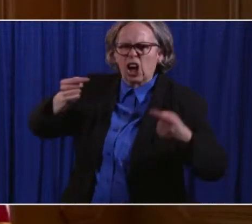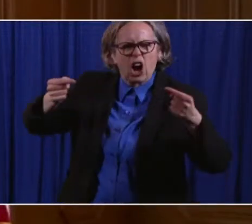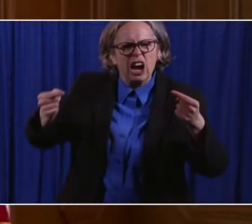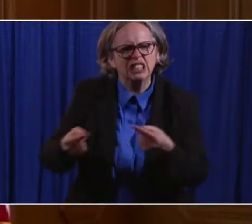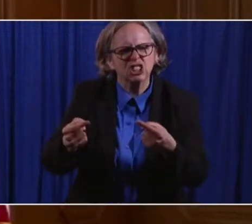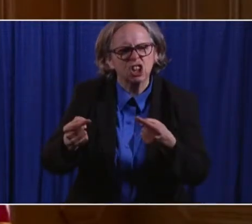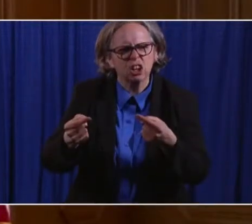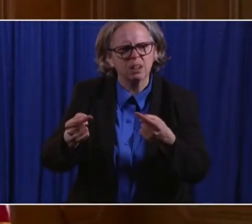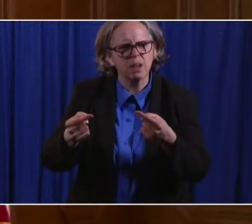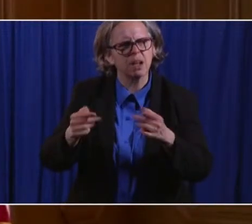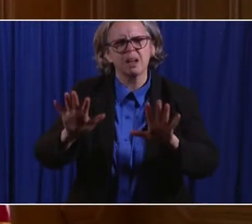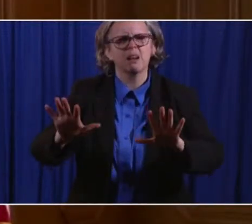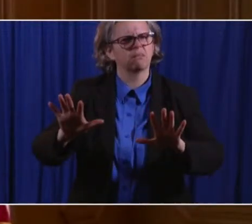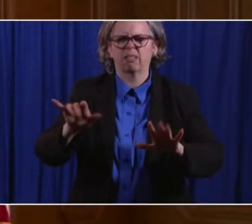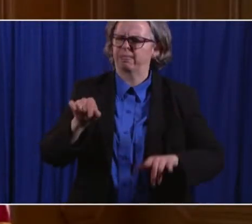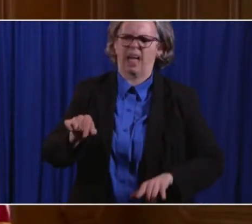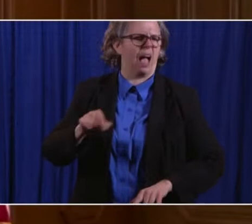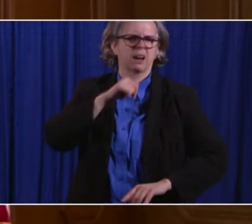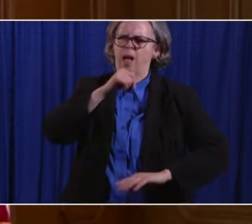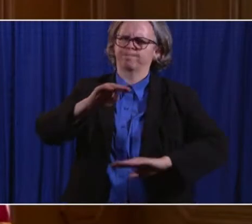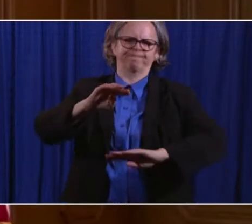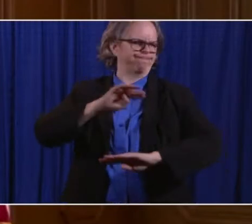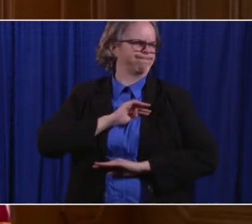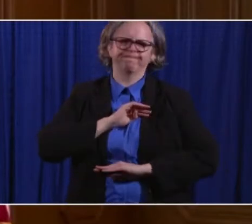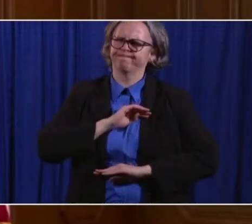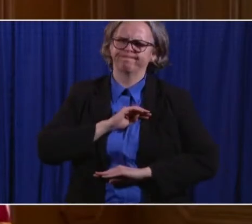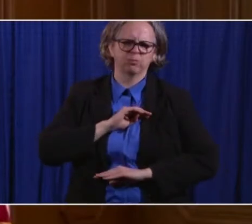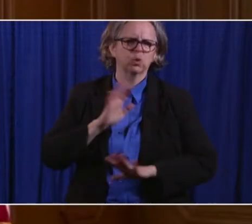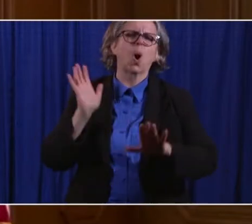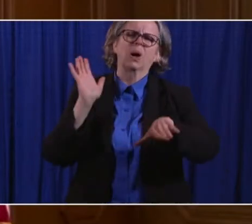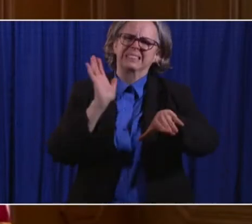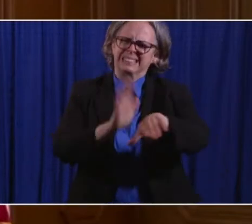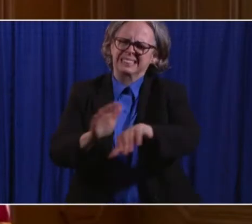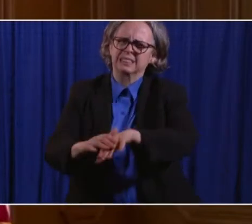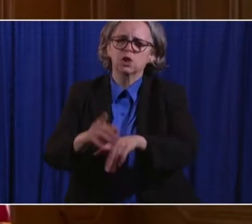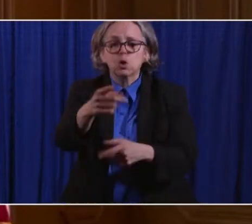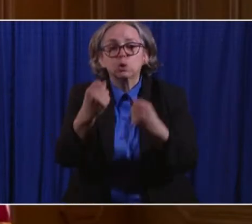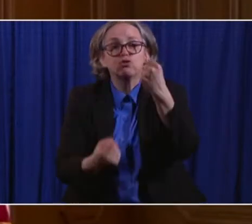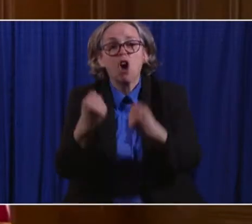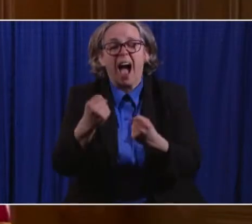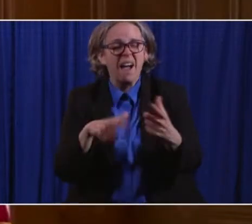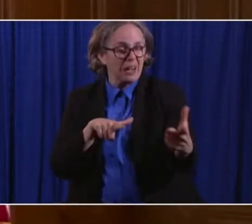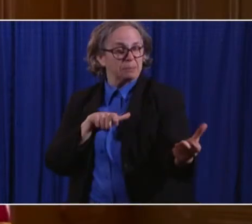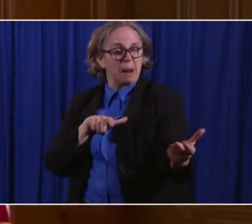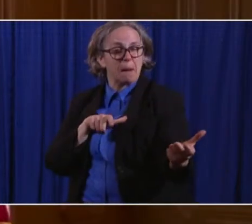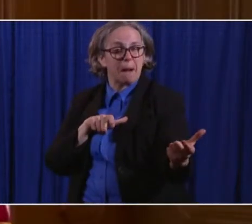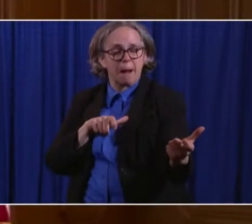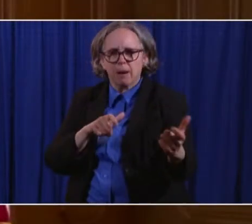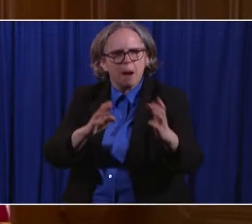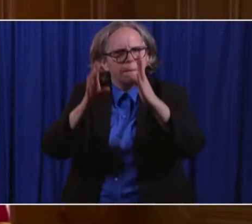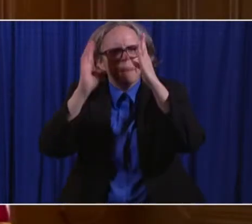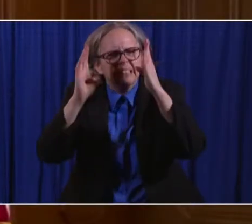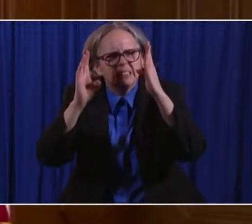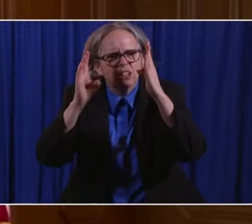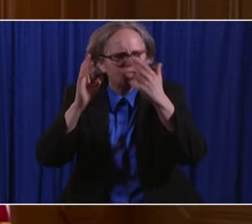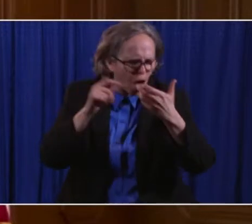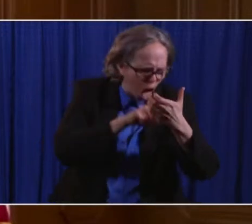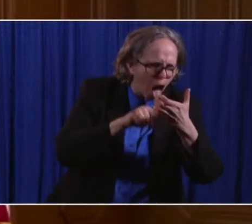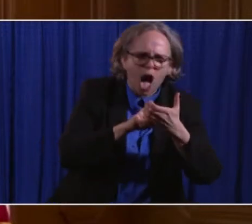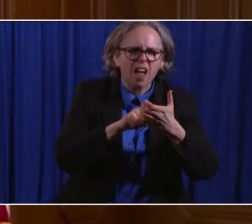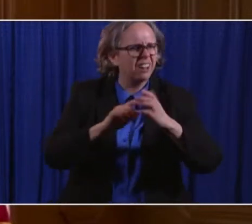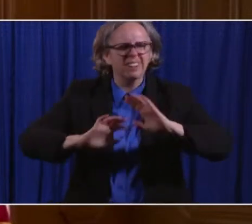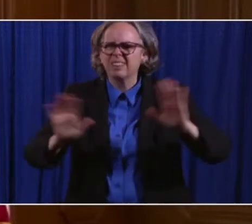asking all drivers out there to pay attention, slow down. Your fellow citizens are out there constructing the